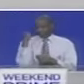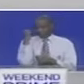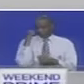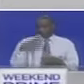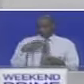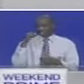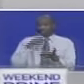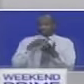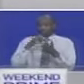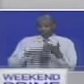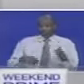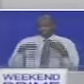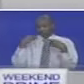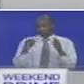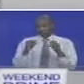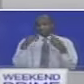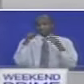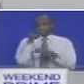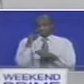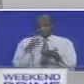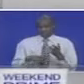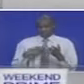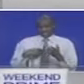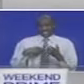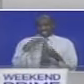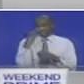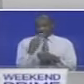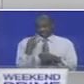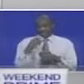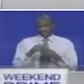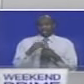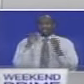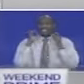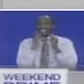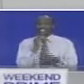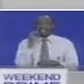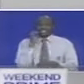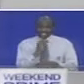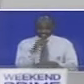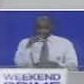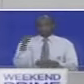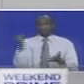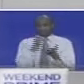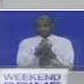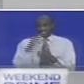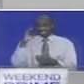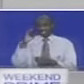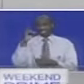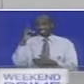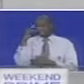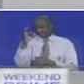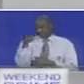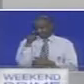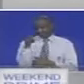appointed include losing presidential candidate in the March 2013 elections, Abdu Badida, who has been appointed to head the Constituency